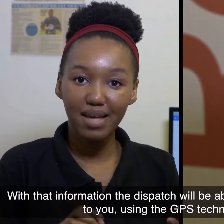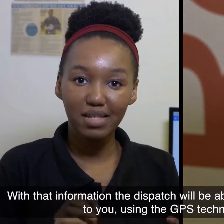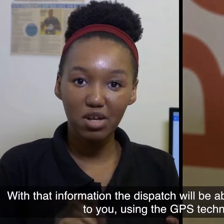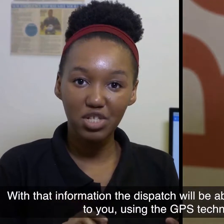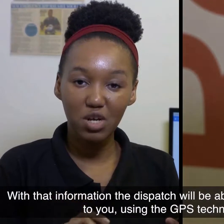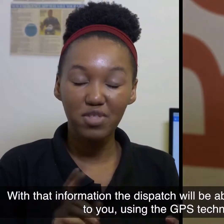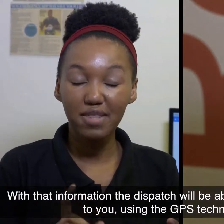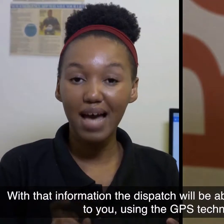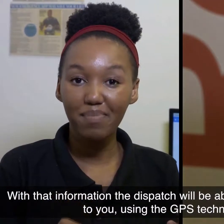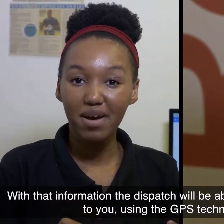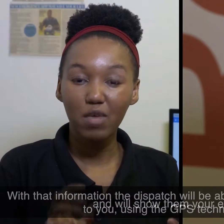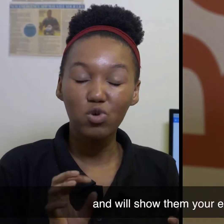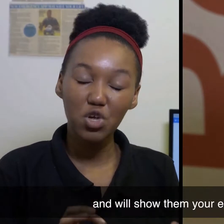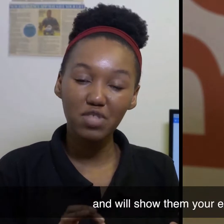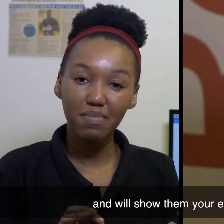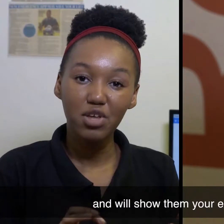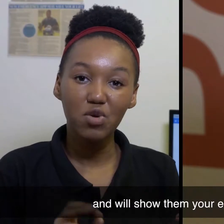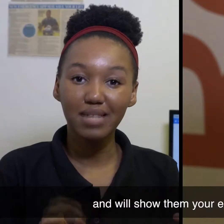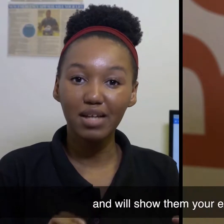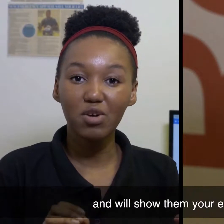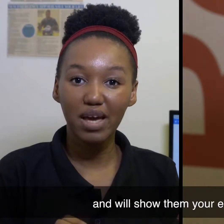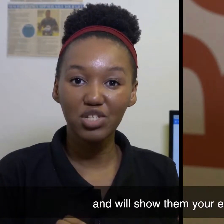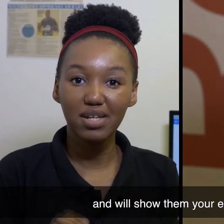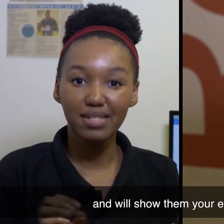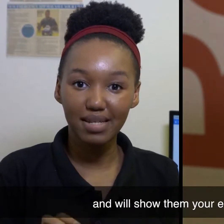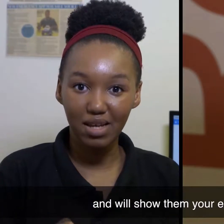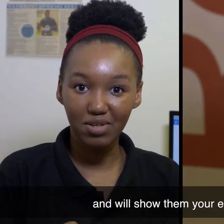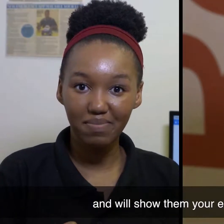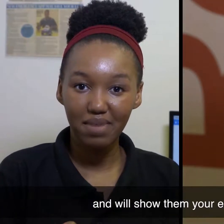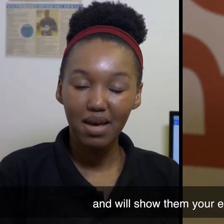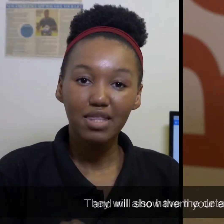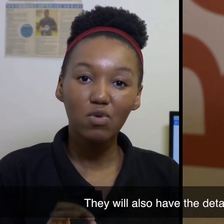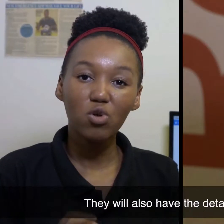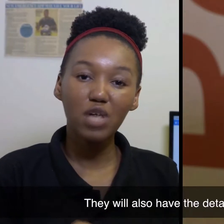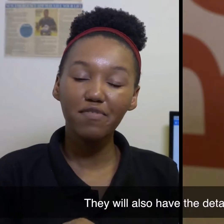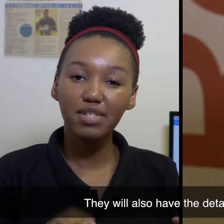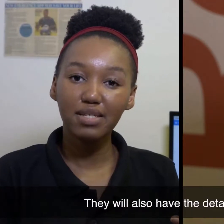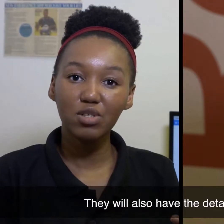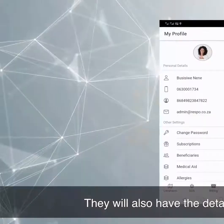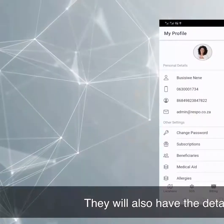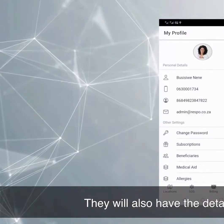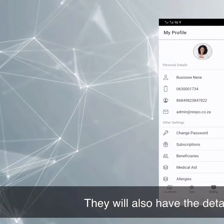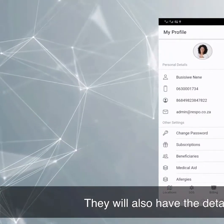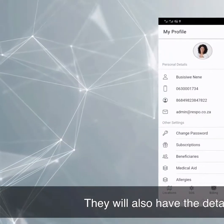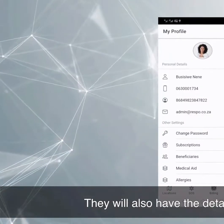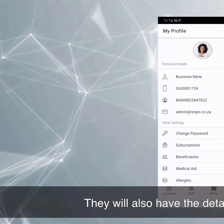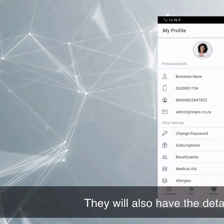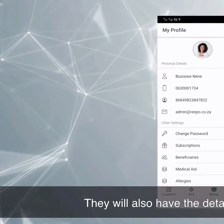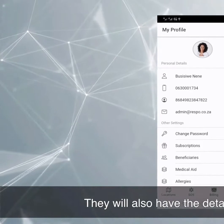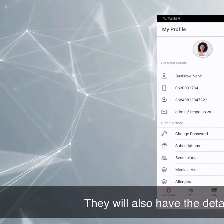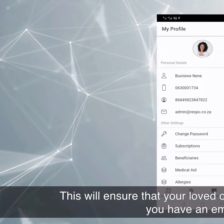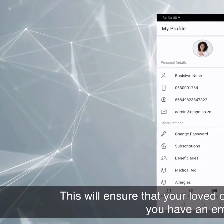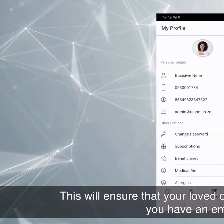the GPS technology within the app that will show them your exact location details. They will also have the details of your next of